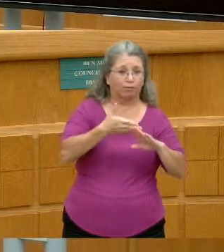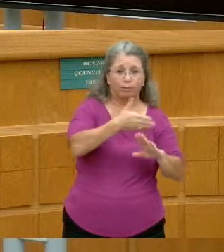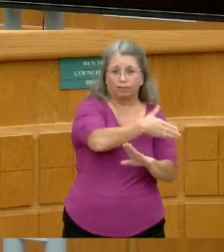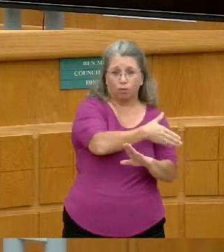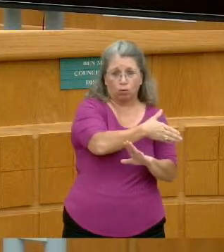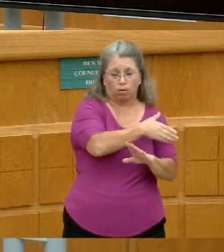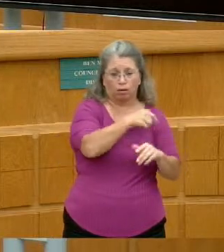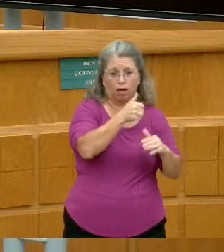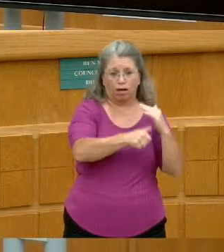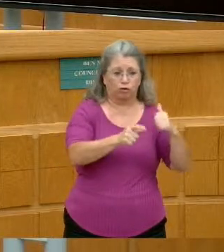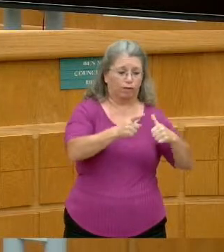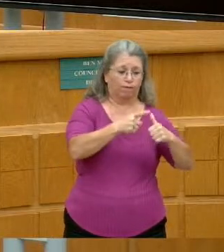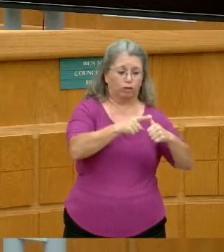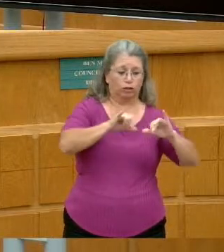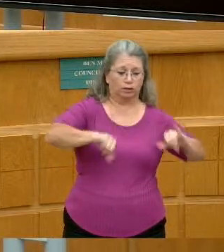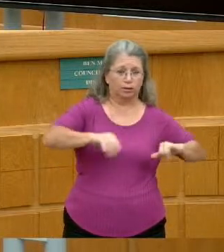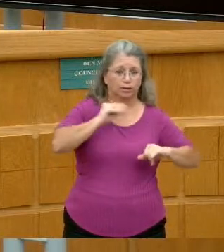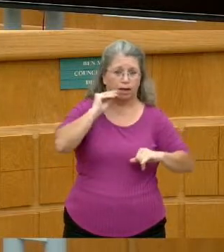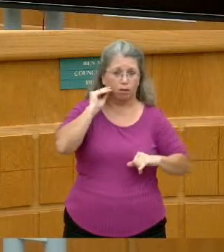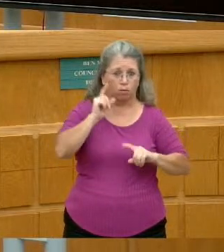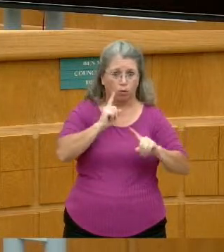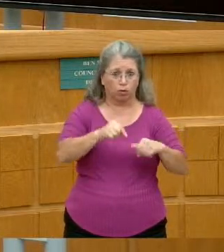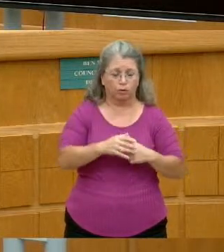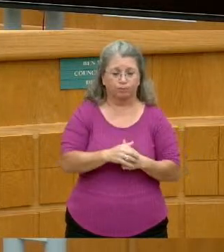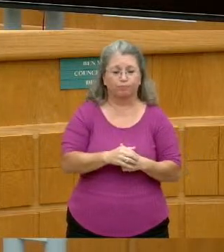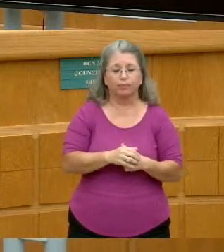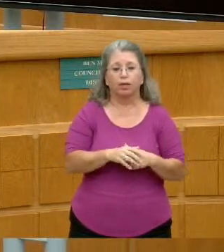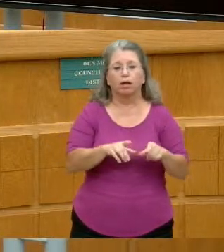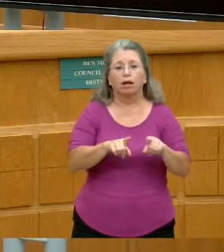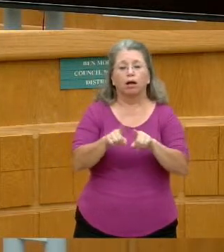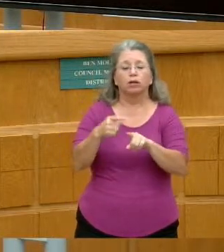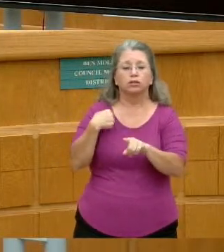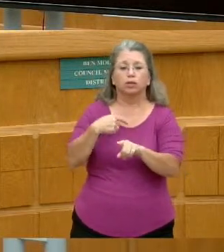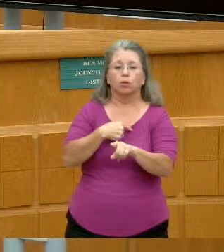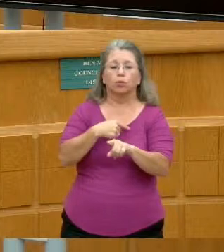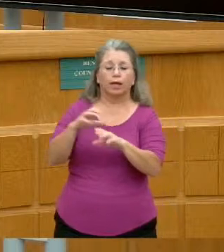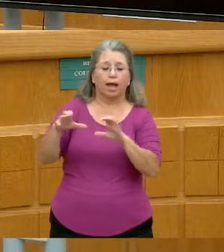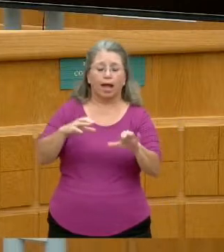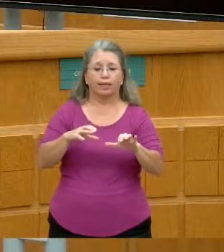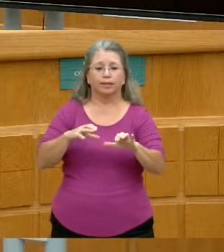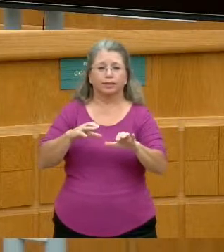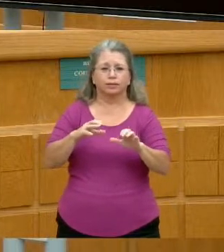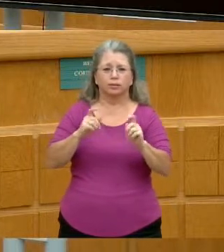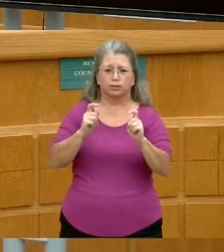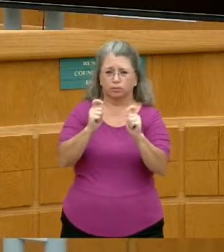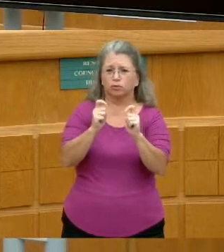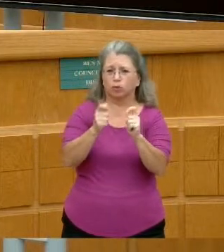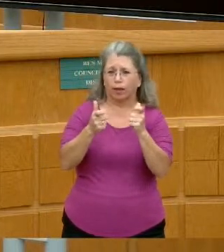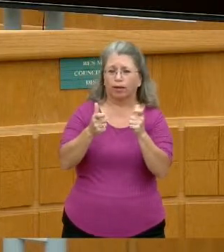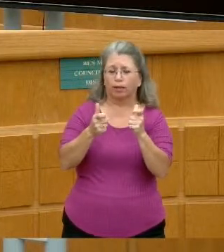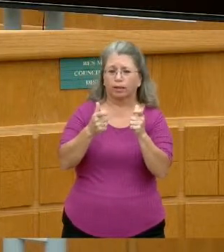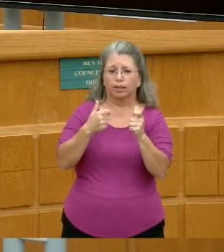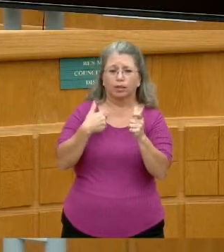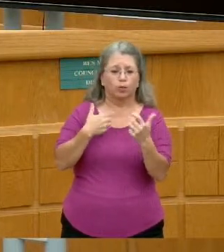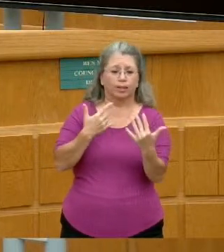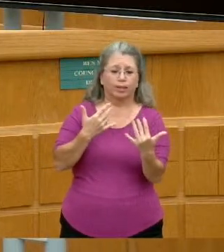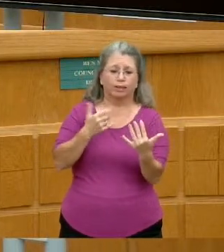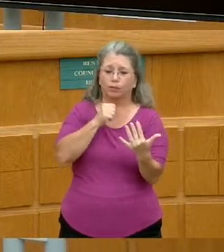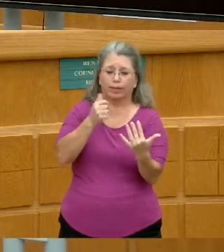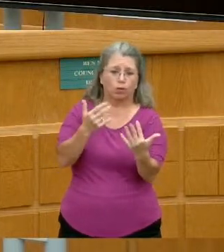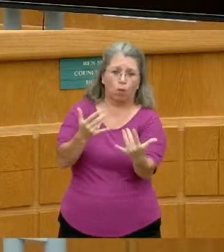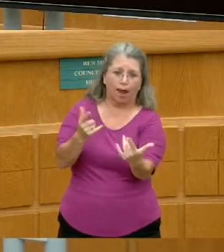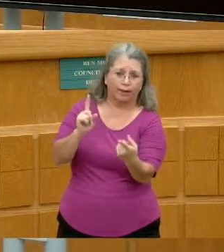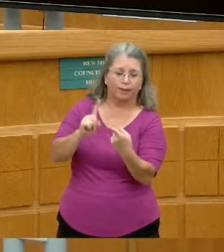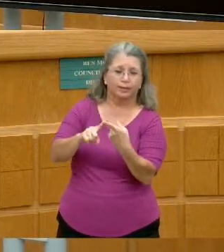time. The thing is, the first time we acted much sooner. We didn't let it get to this point where it is now, where COVID is out there, and it's